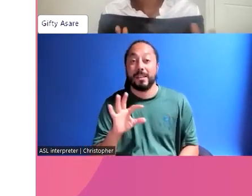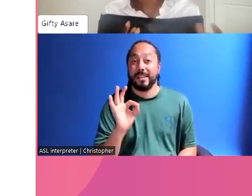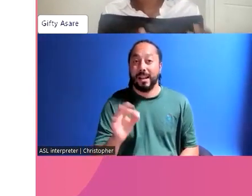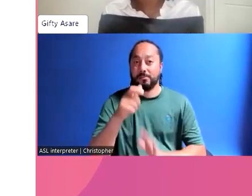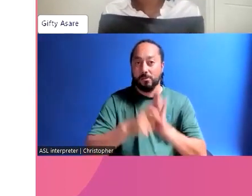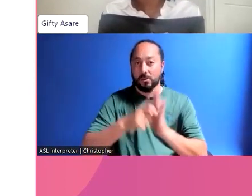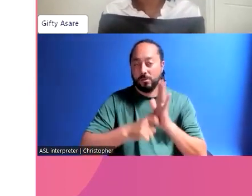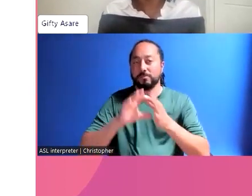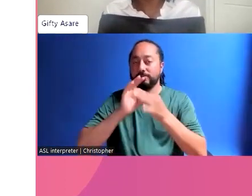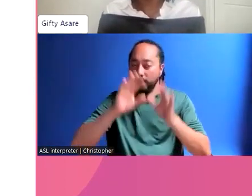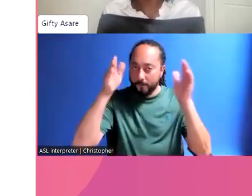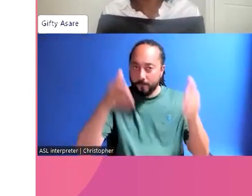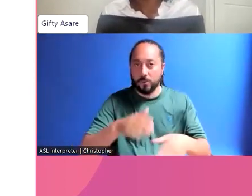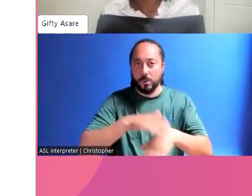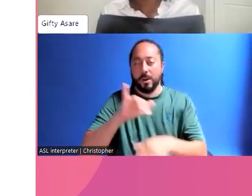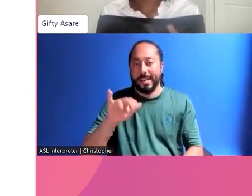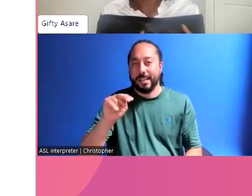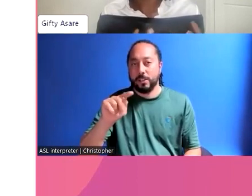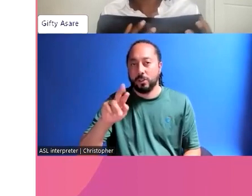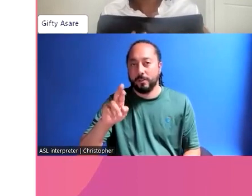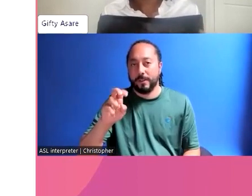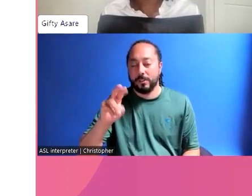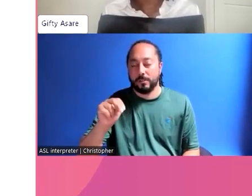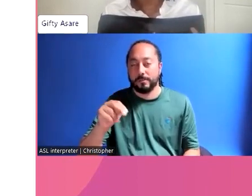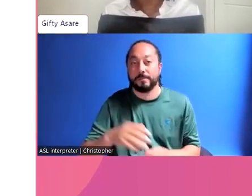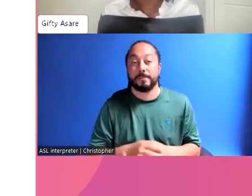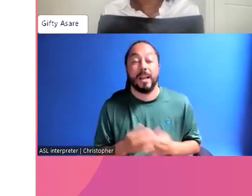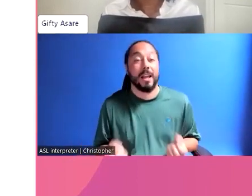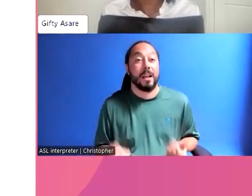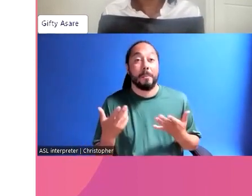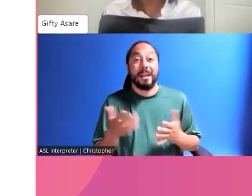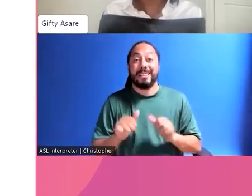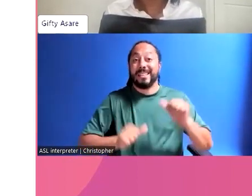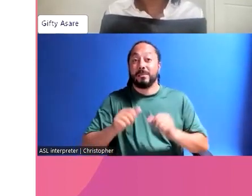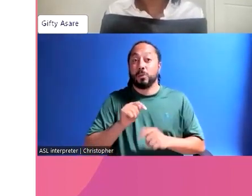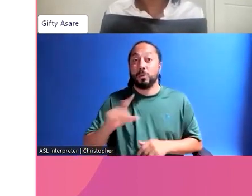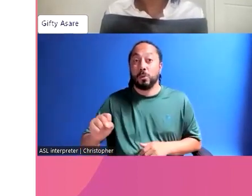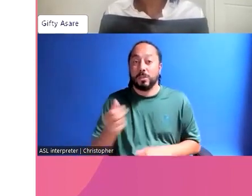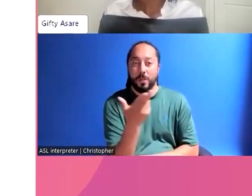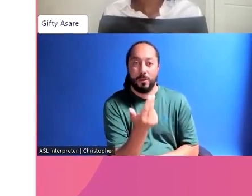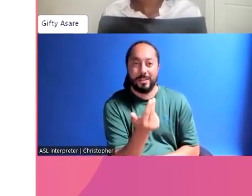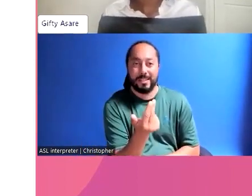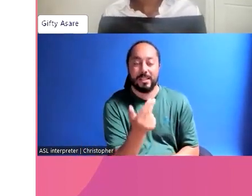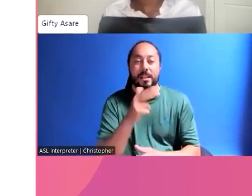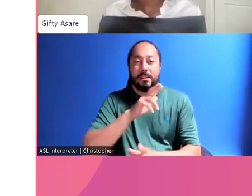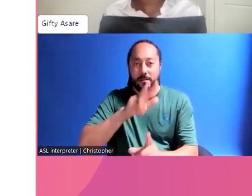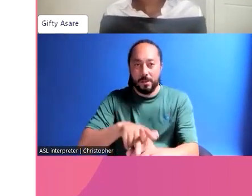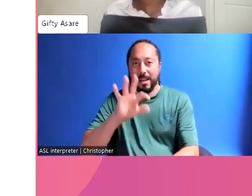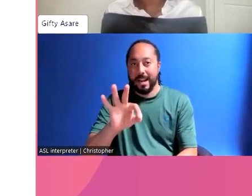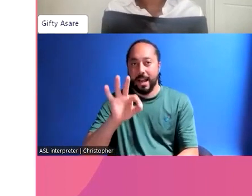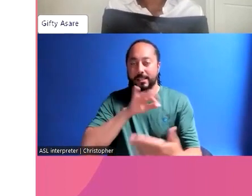and 13 different assessments or assessment tools were used across those 9 studies. And so at